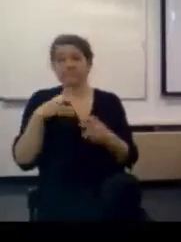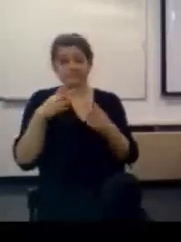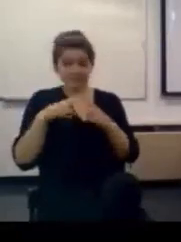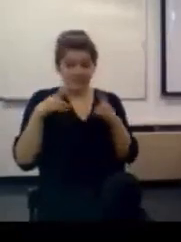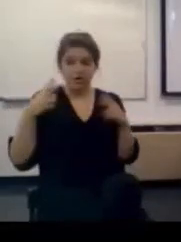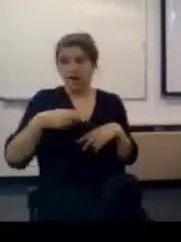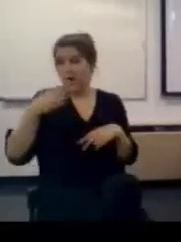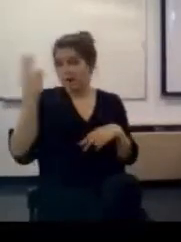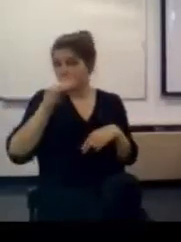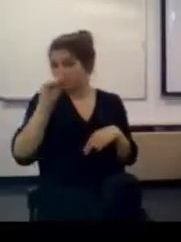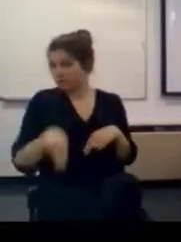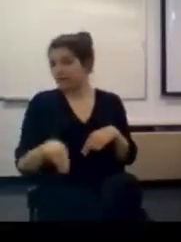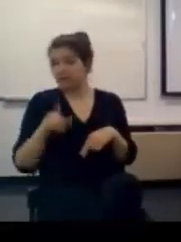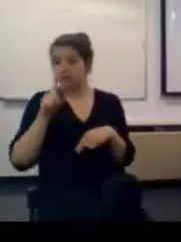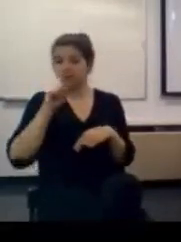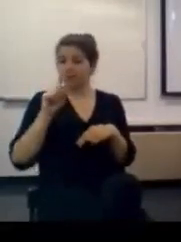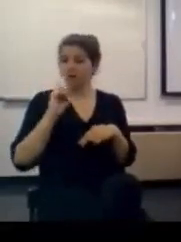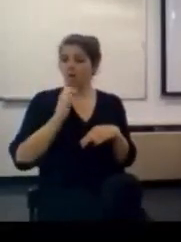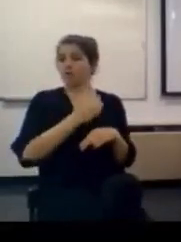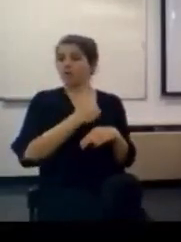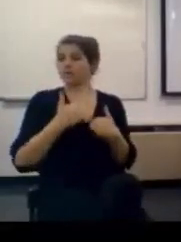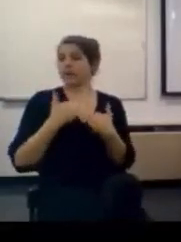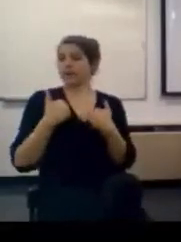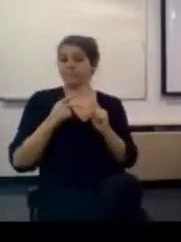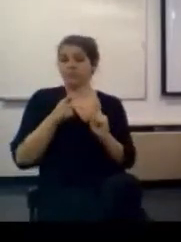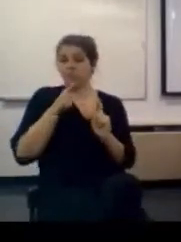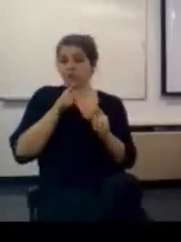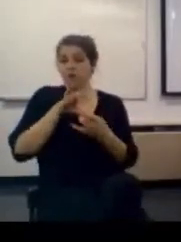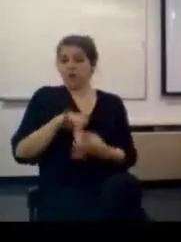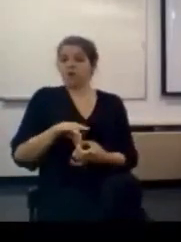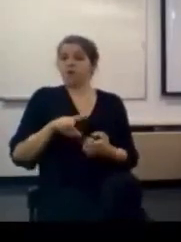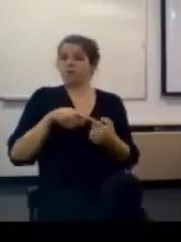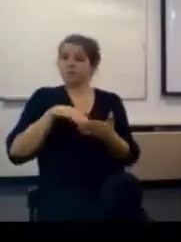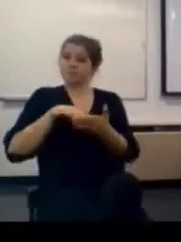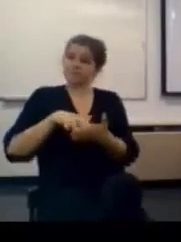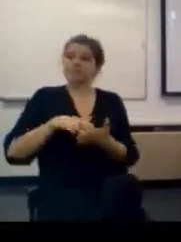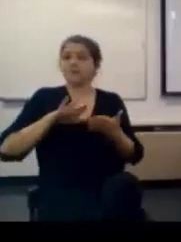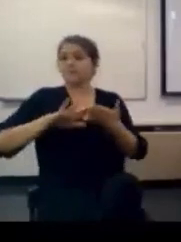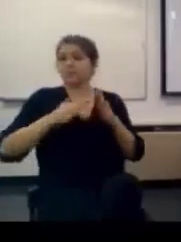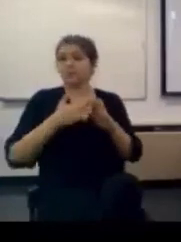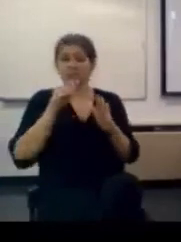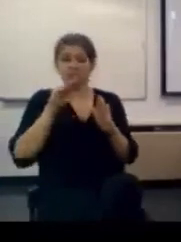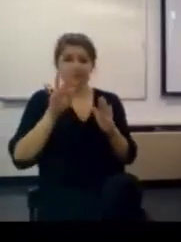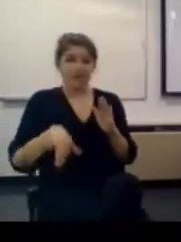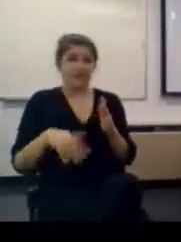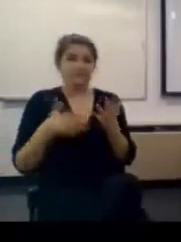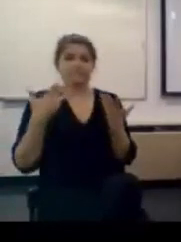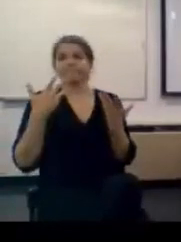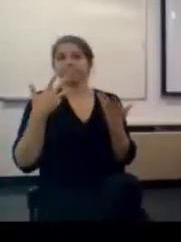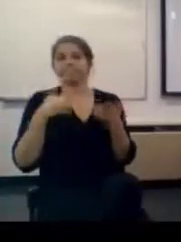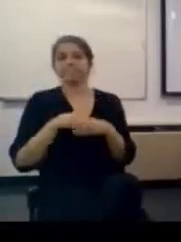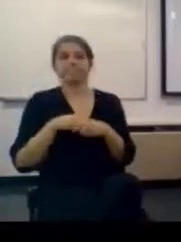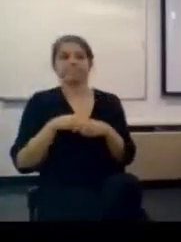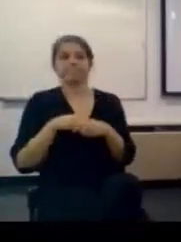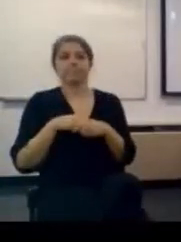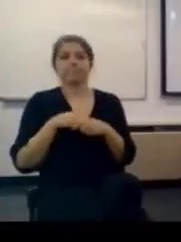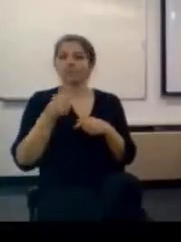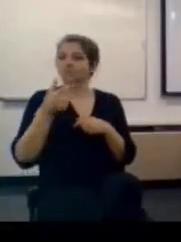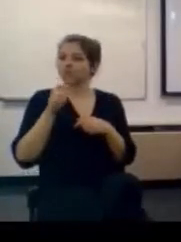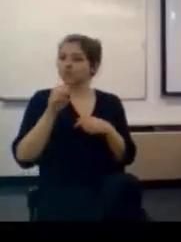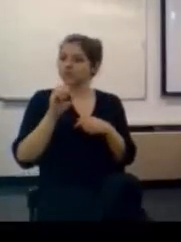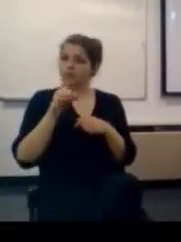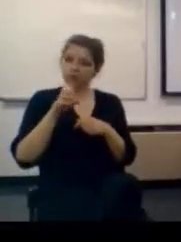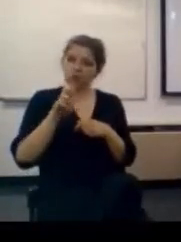suicidal ideations. It is a very high percentage for all our young people who belong to these vulnerable communities, whether it's